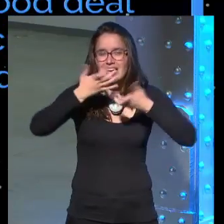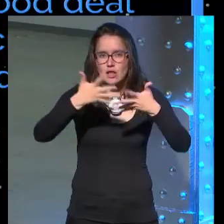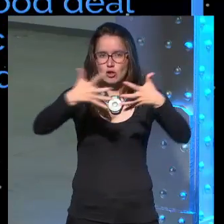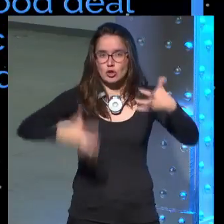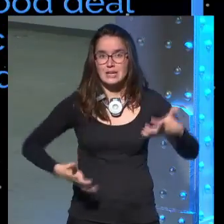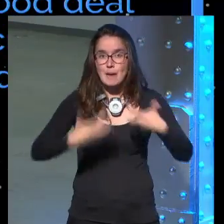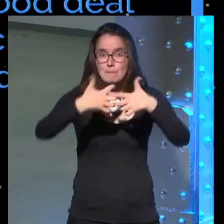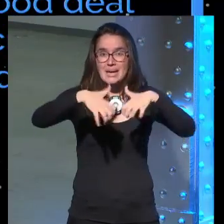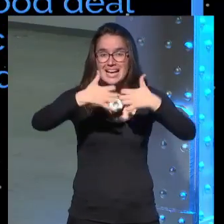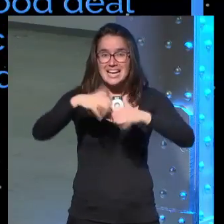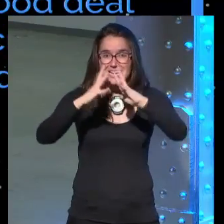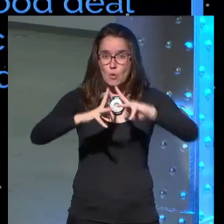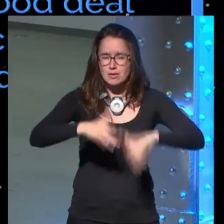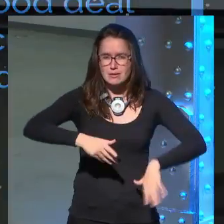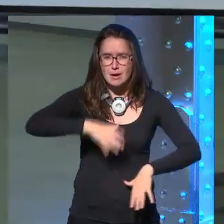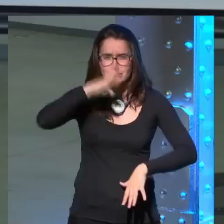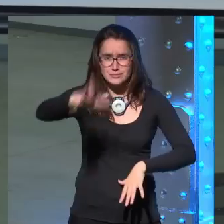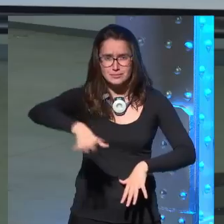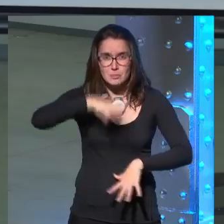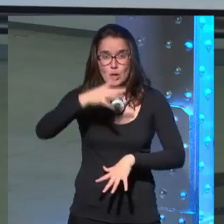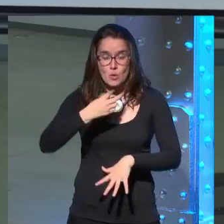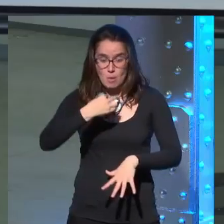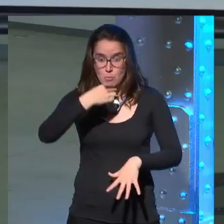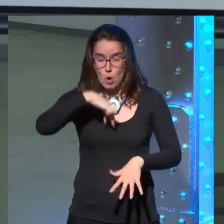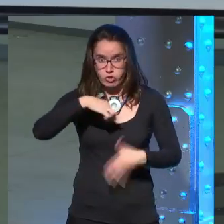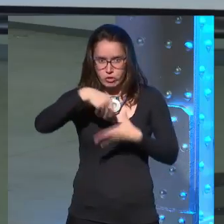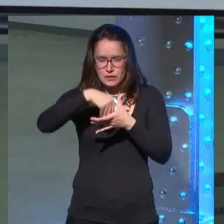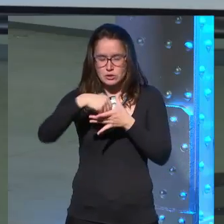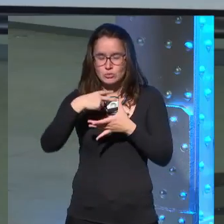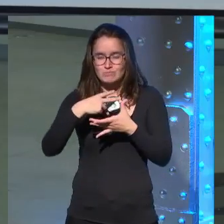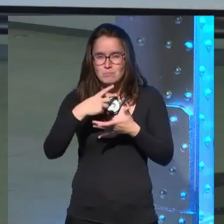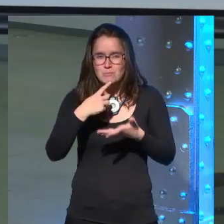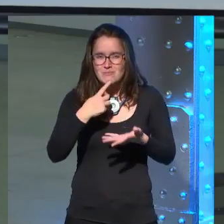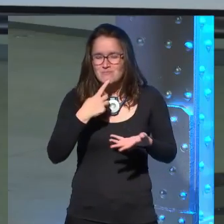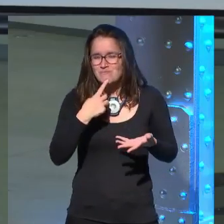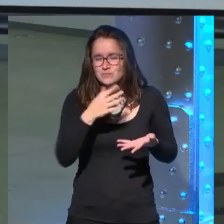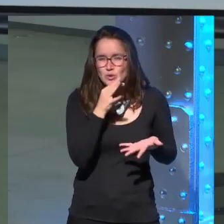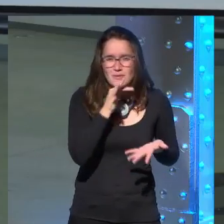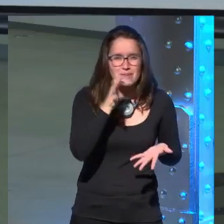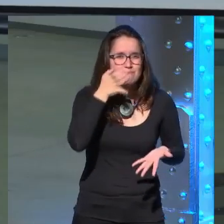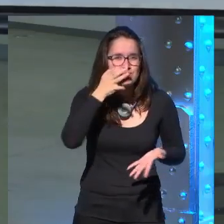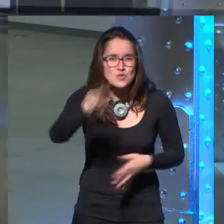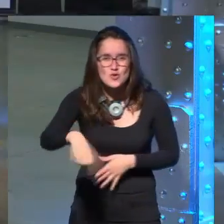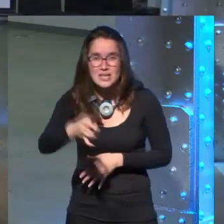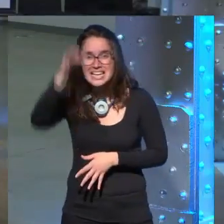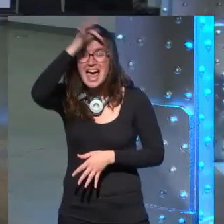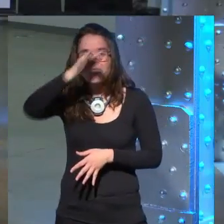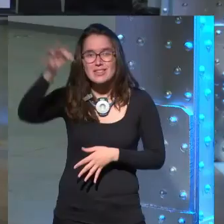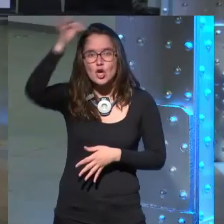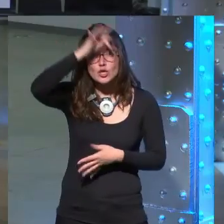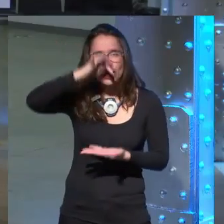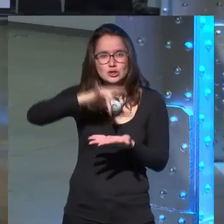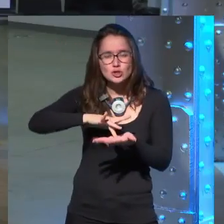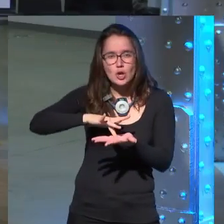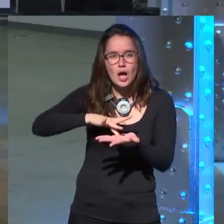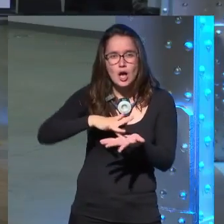is very impressive, but an inner voice tells me it is not yet the real thing. The theory produces a good deal, but